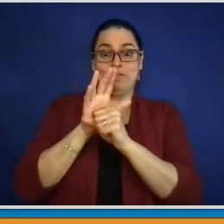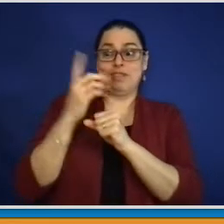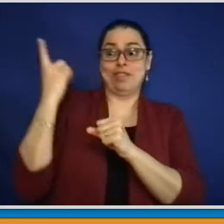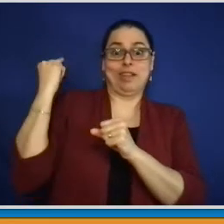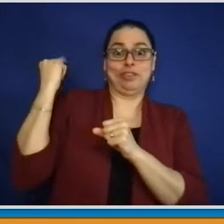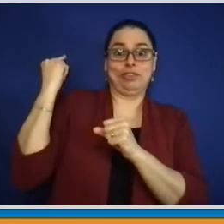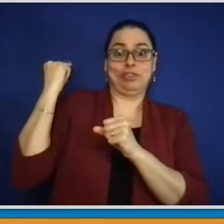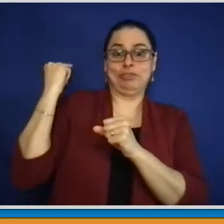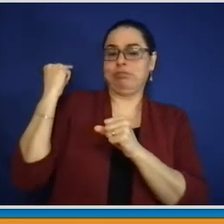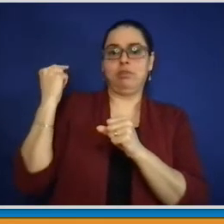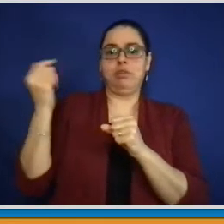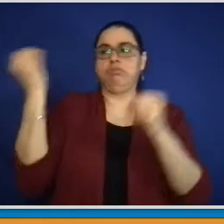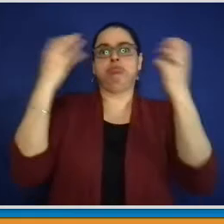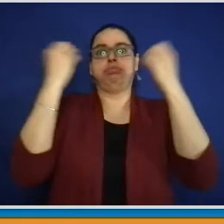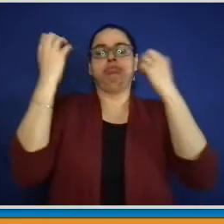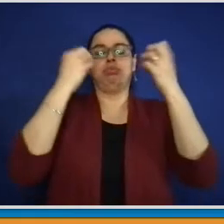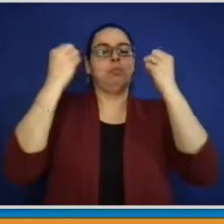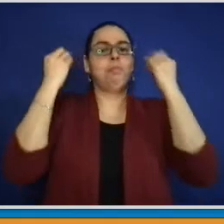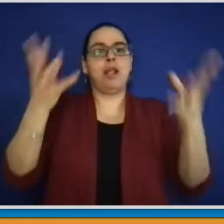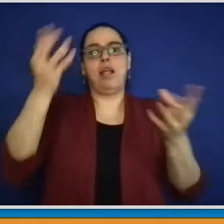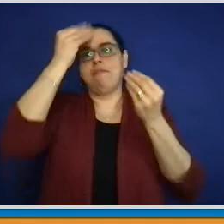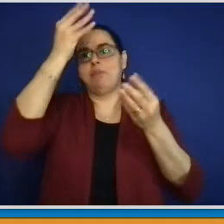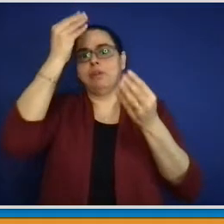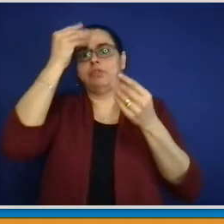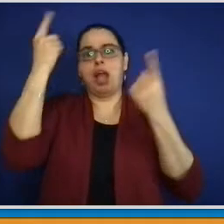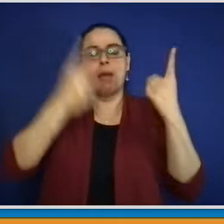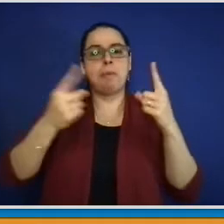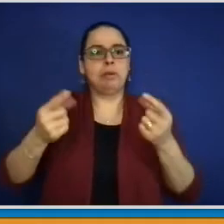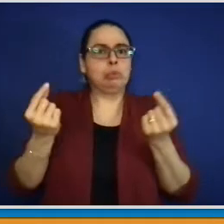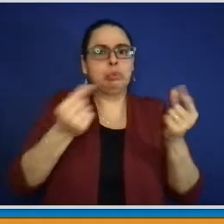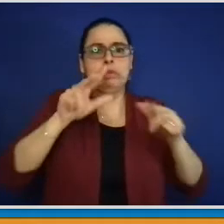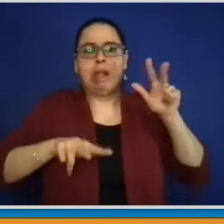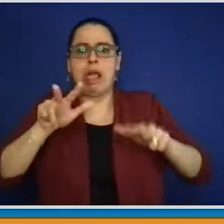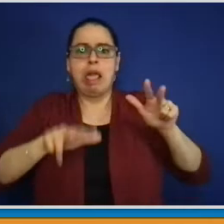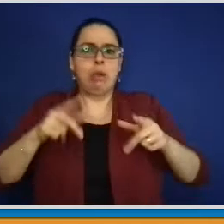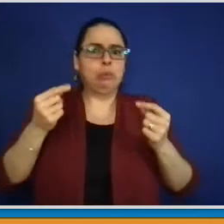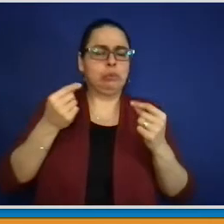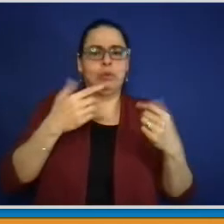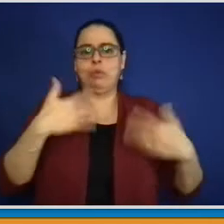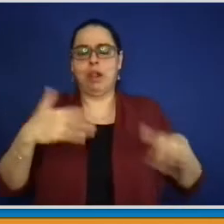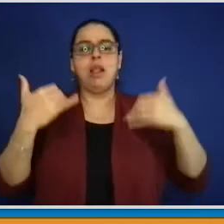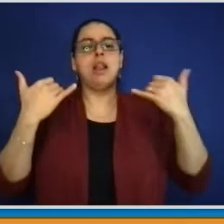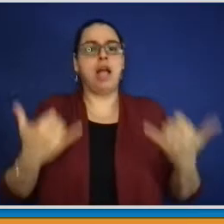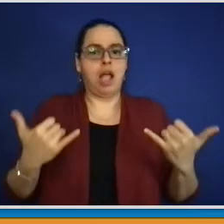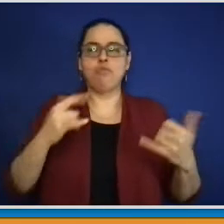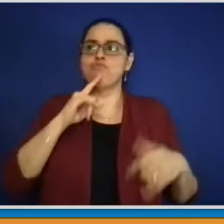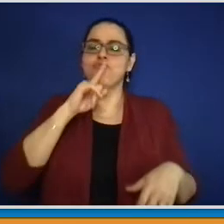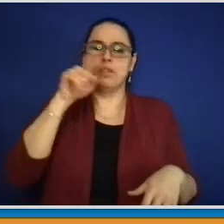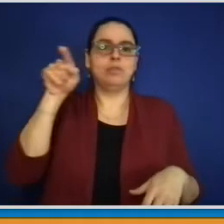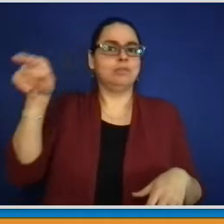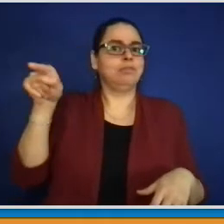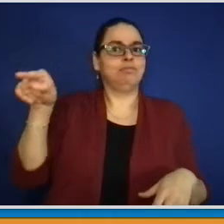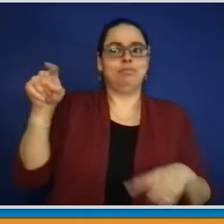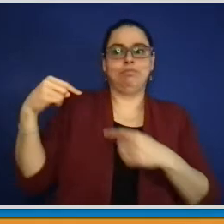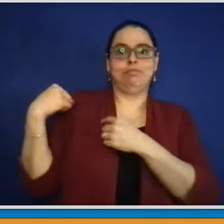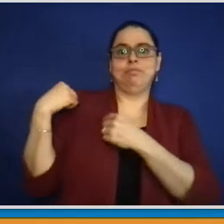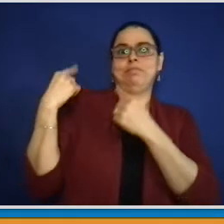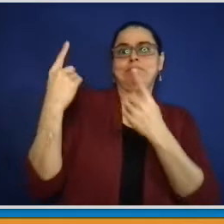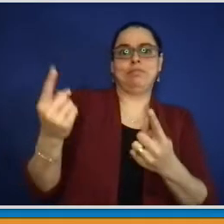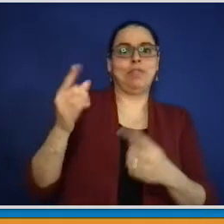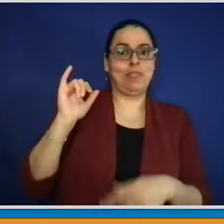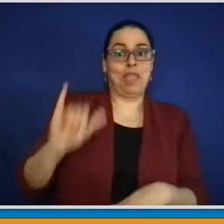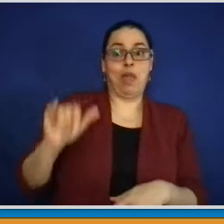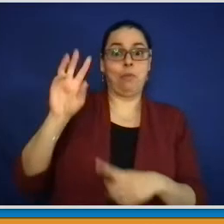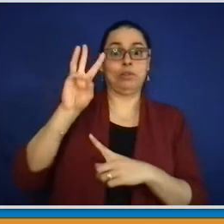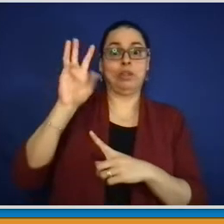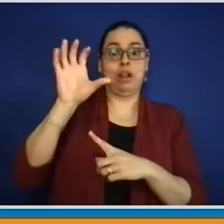this pandemic. So I am really thankful for the partnership that the county executive, his administration, and